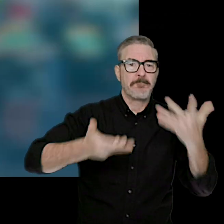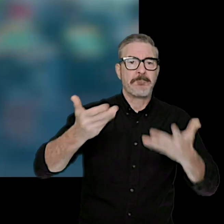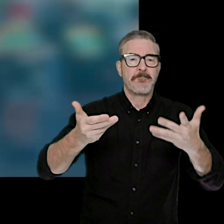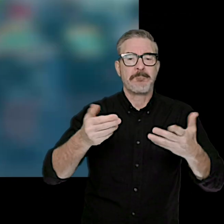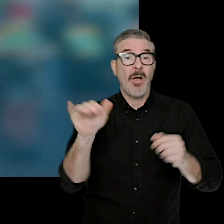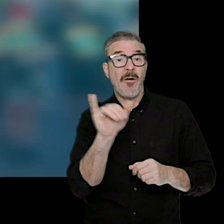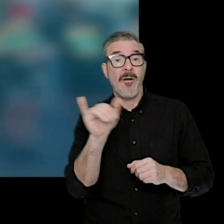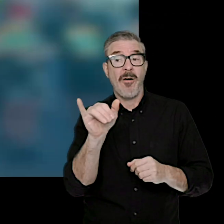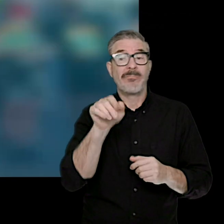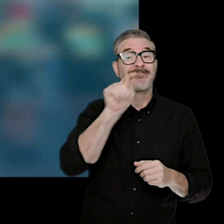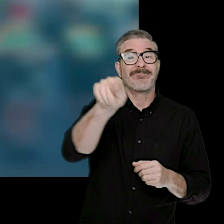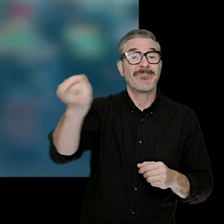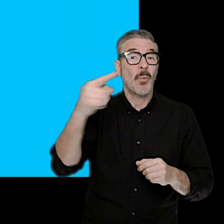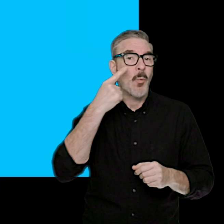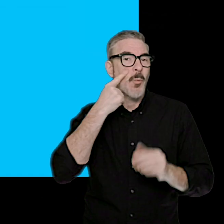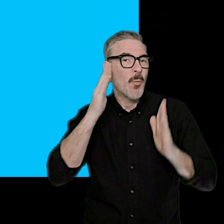witness statements.